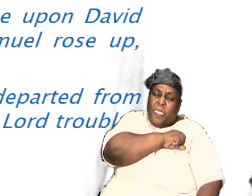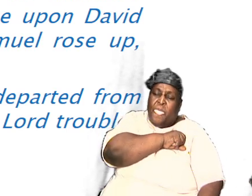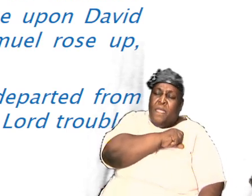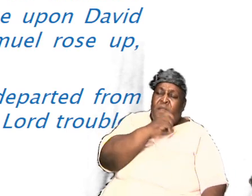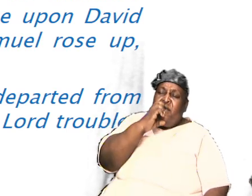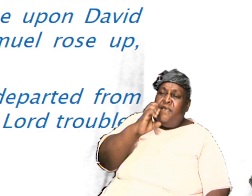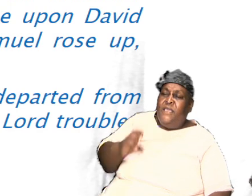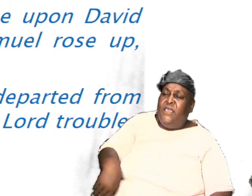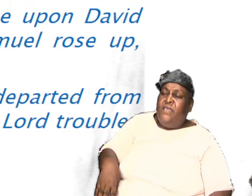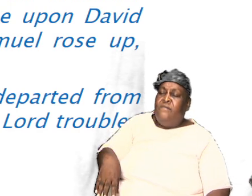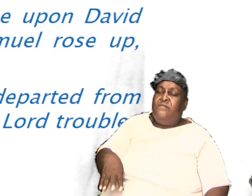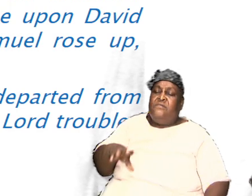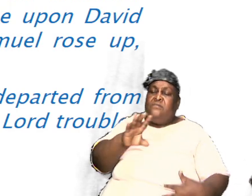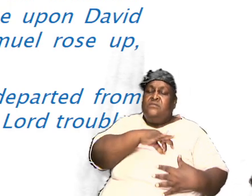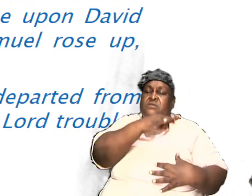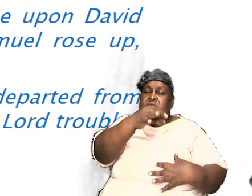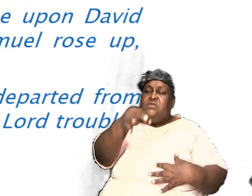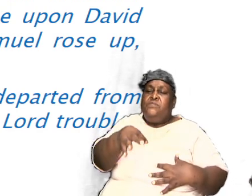Saul.